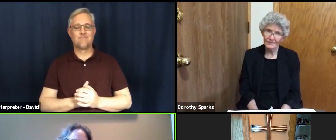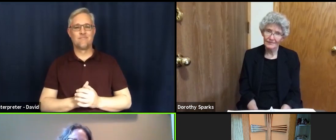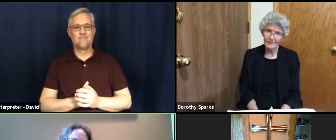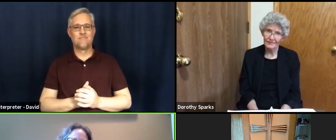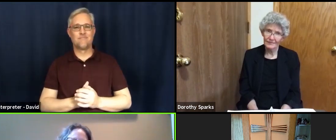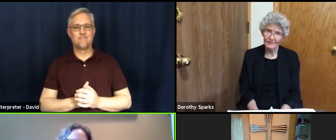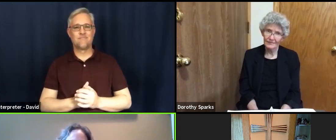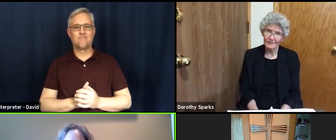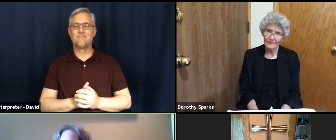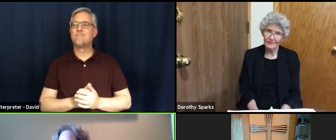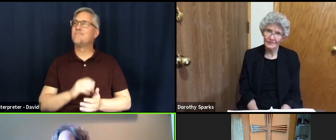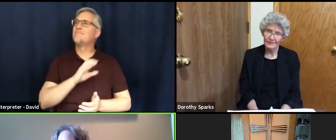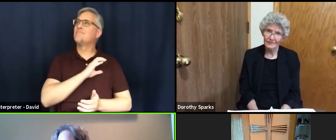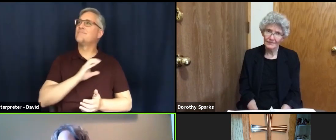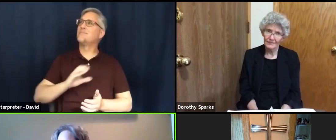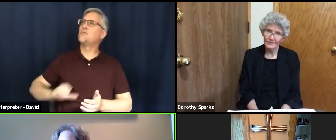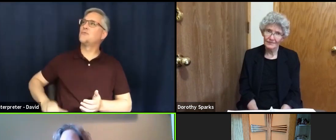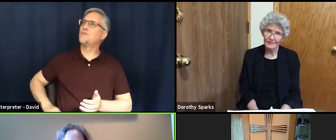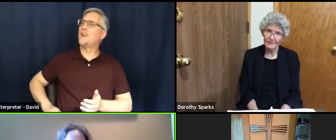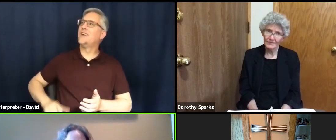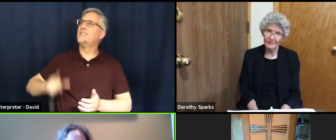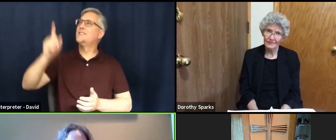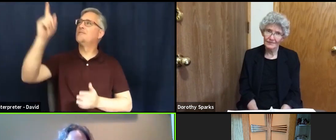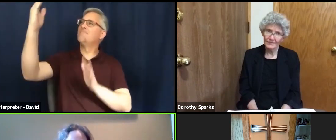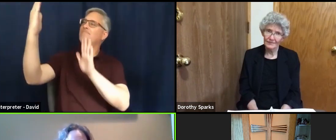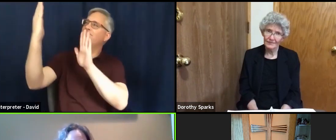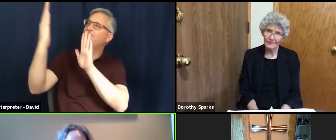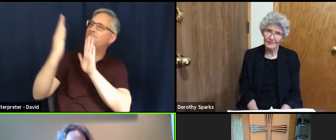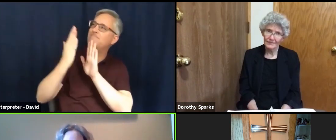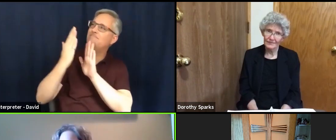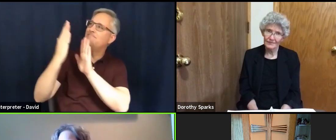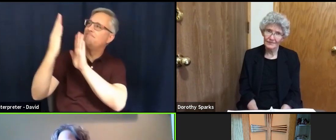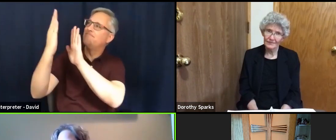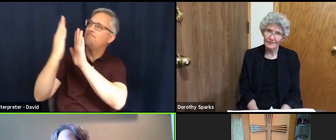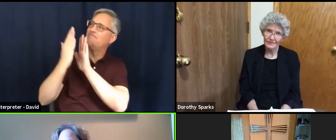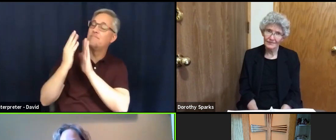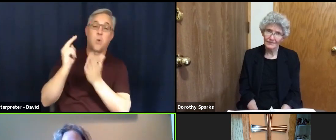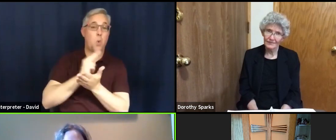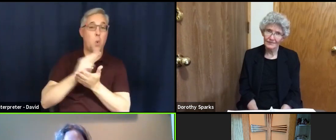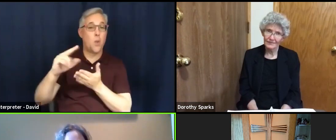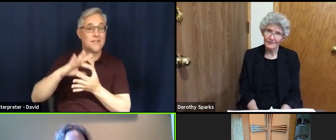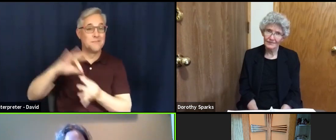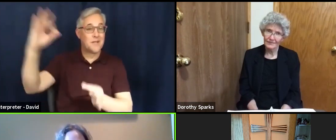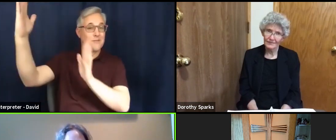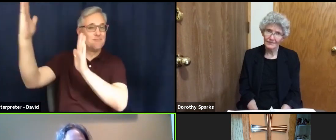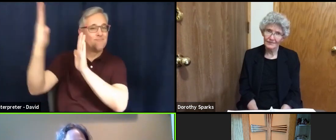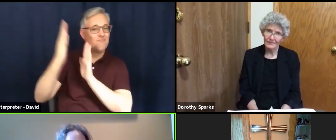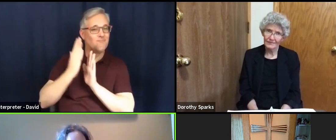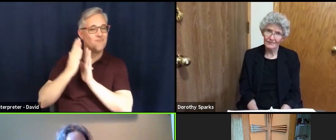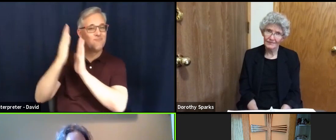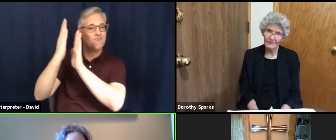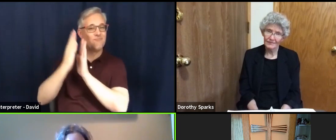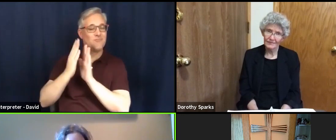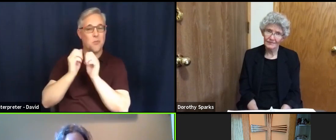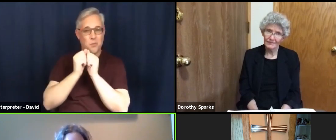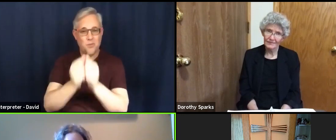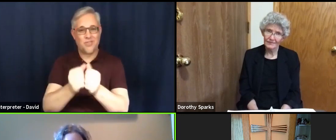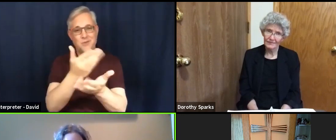May Christ's presence and the Holy Spirit's presence stay with you